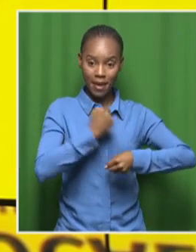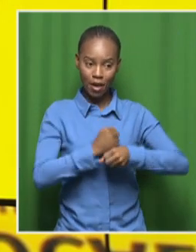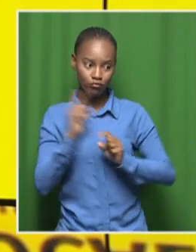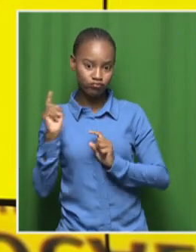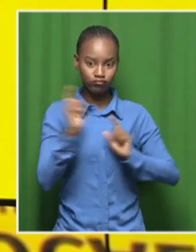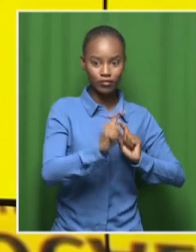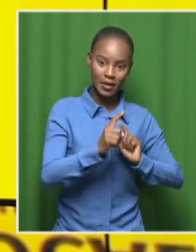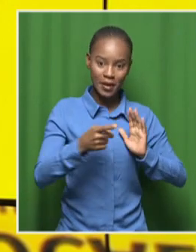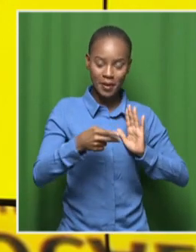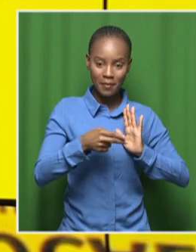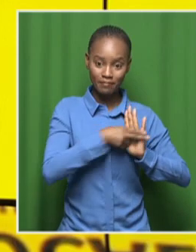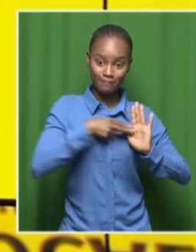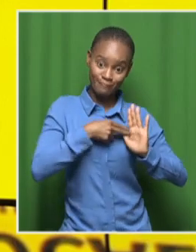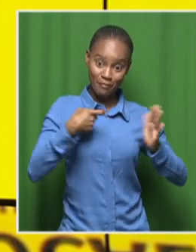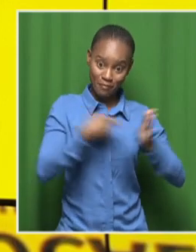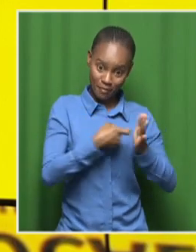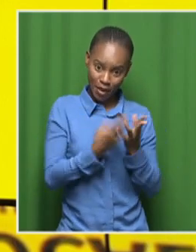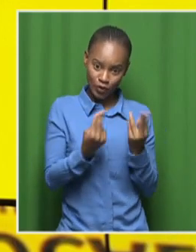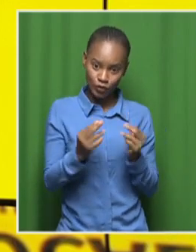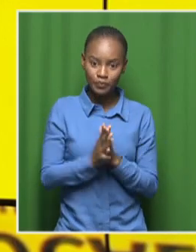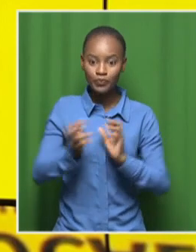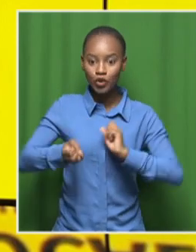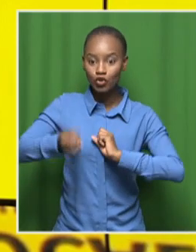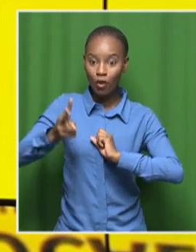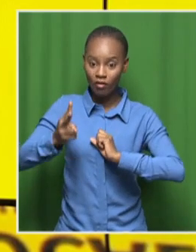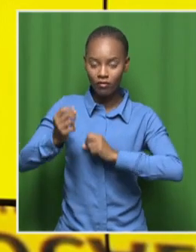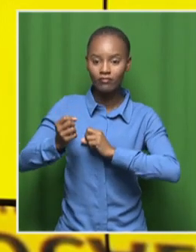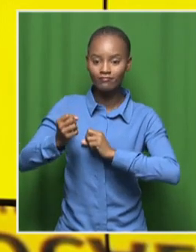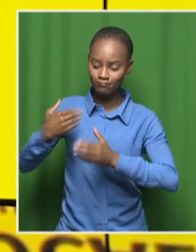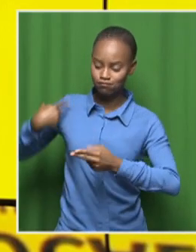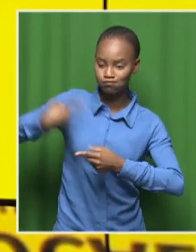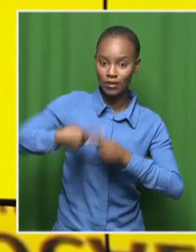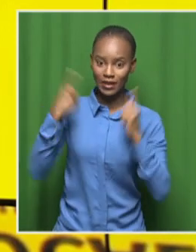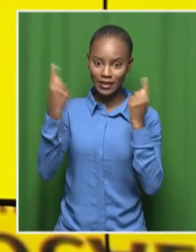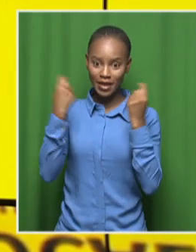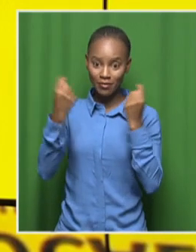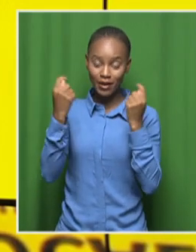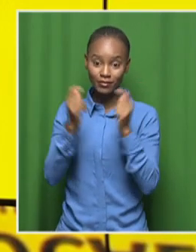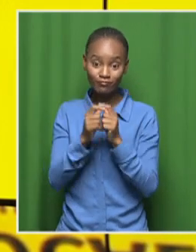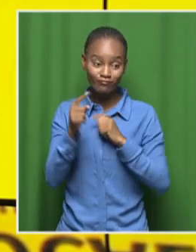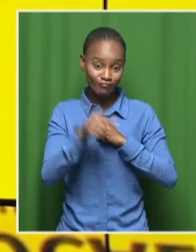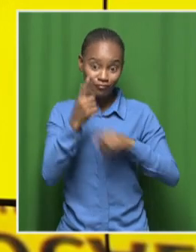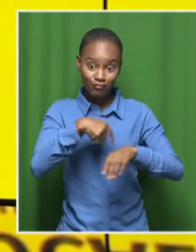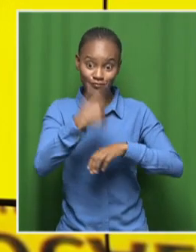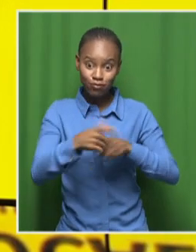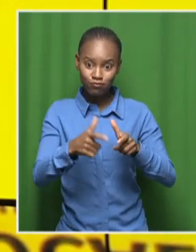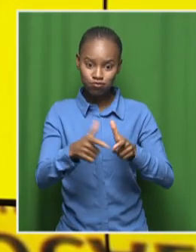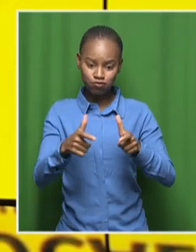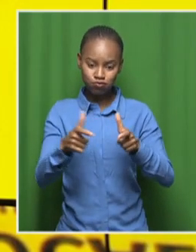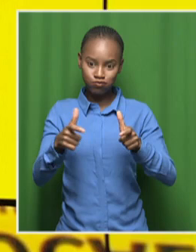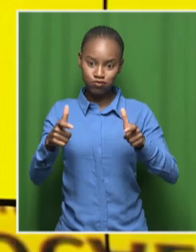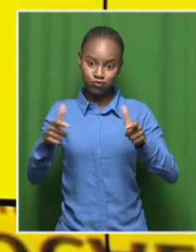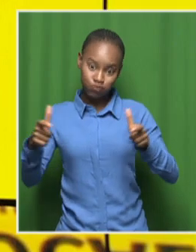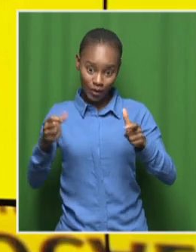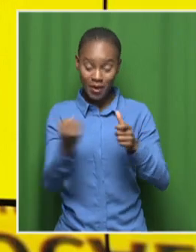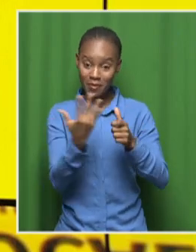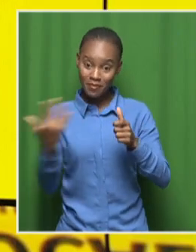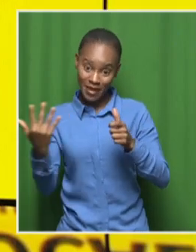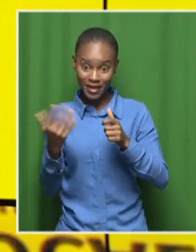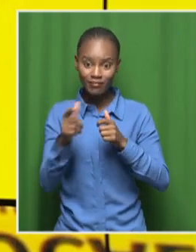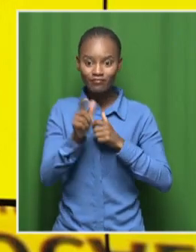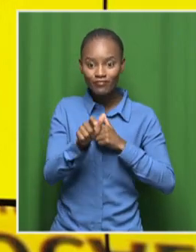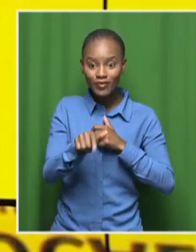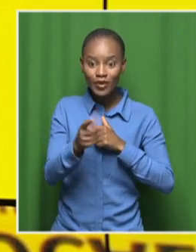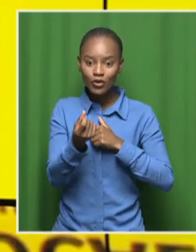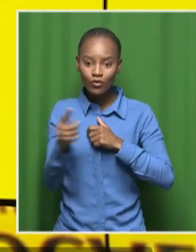The event has grown exponentially over the years into a two-day showcase, including multiple elements as well as a